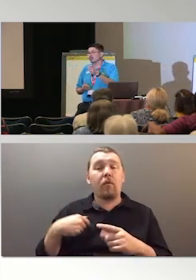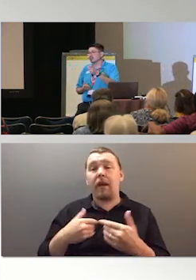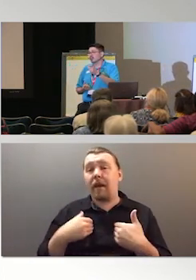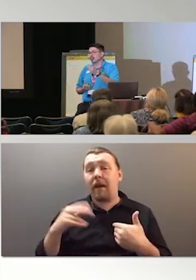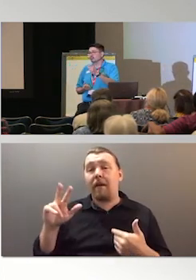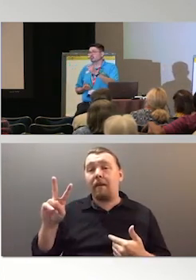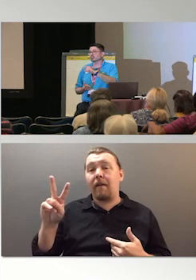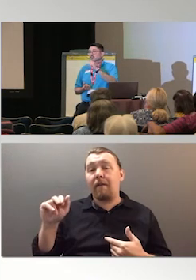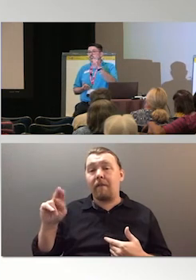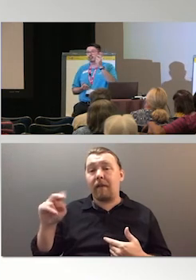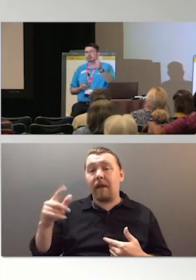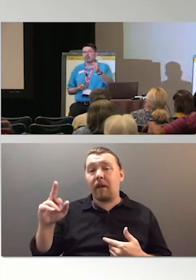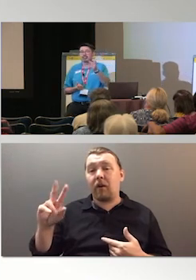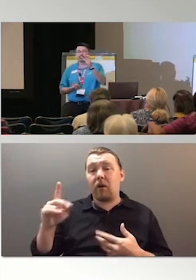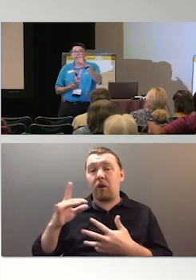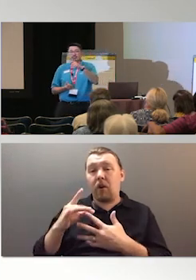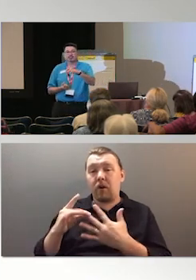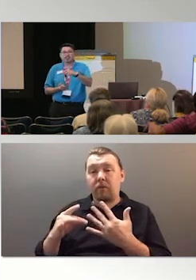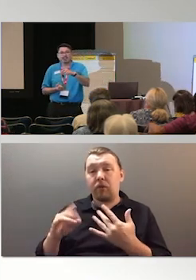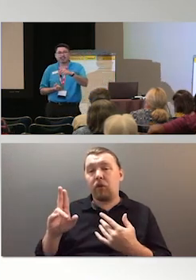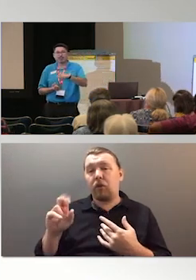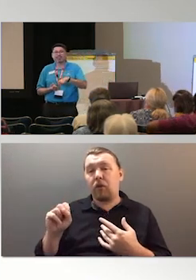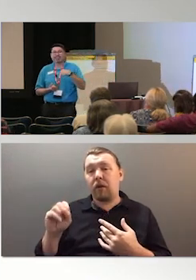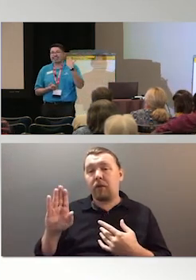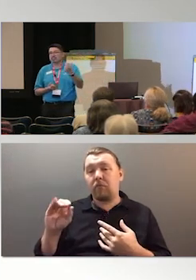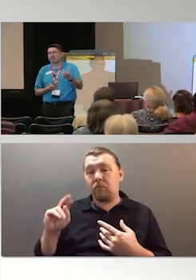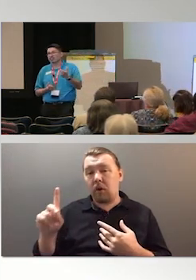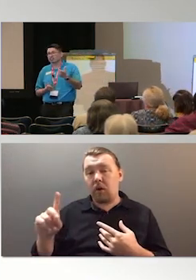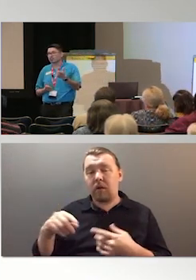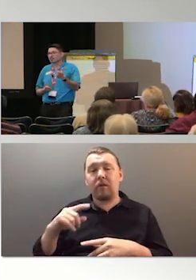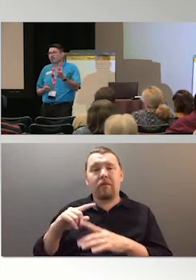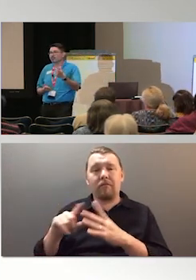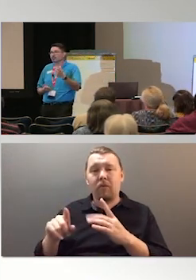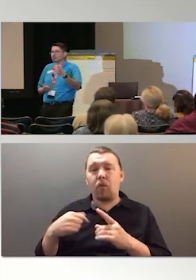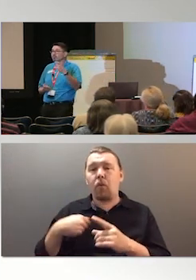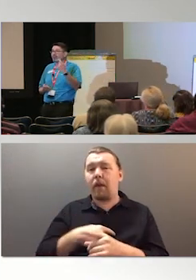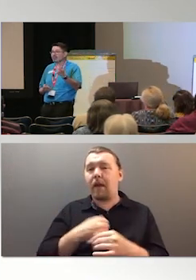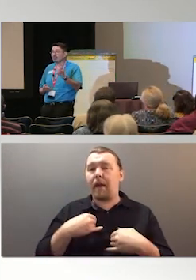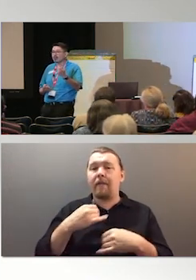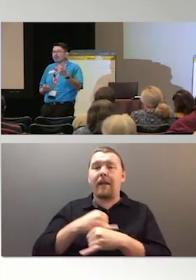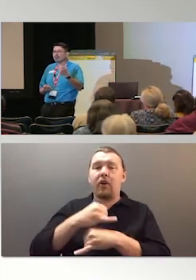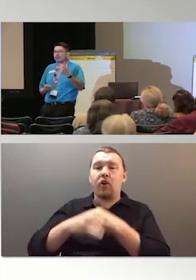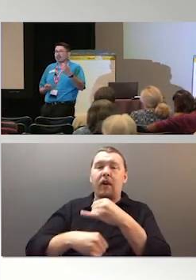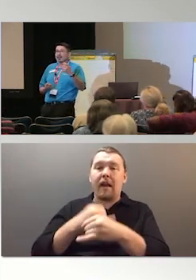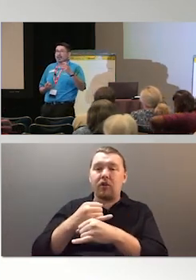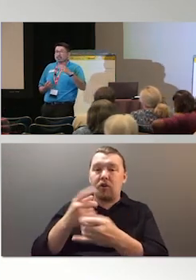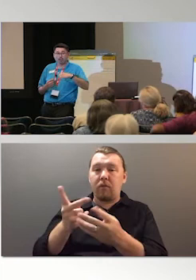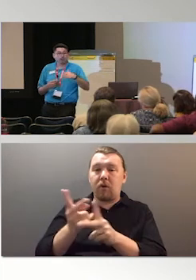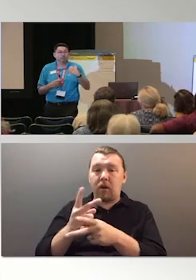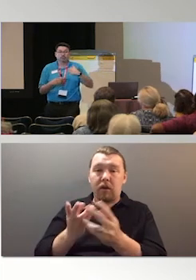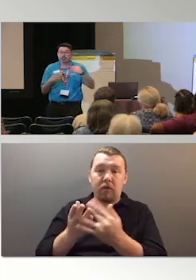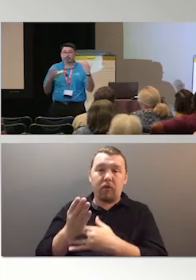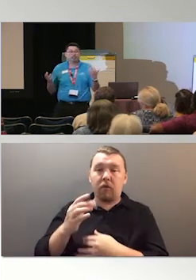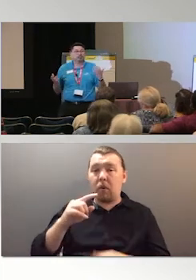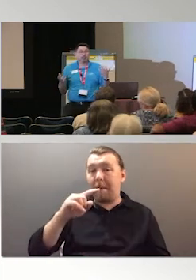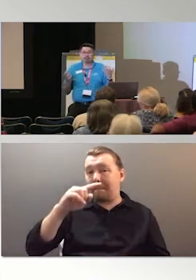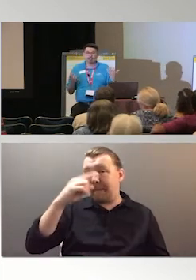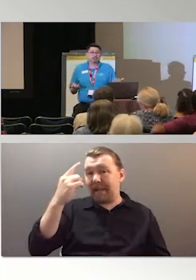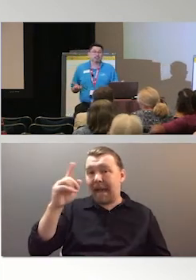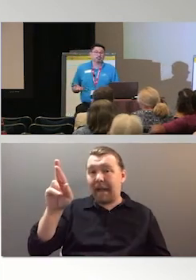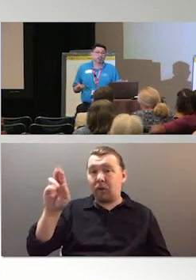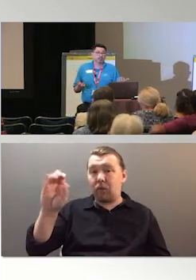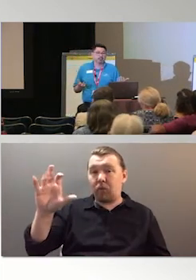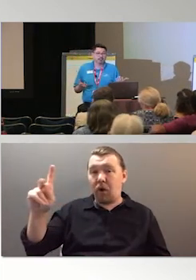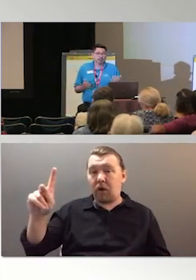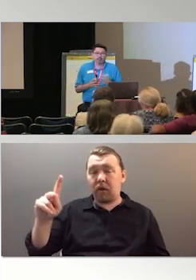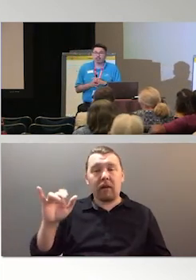Vanguard options are U.S. bond and a U.S. stock. We have an international product through BlackRock, and those are very much invested